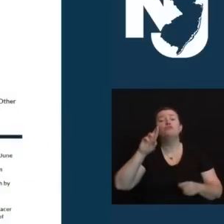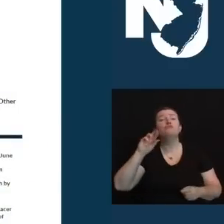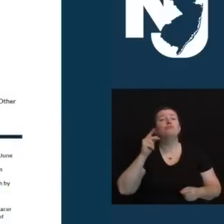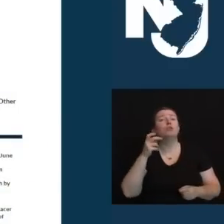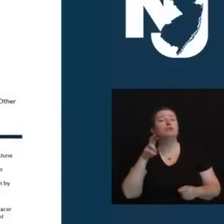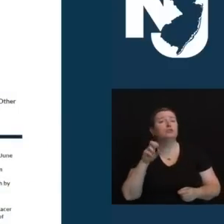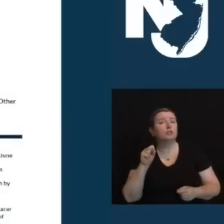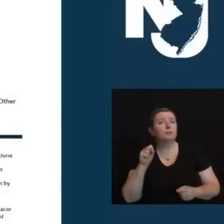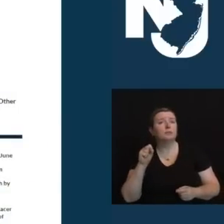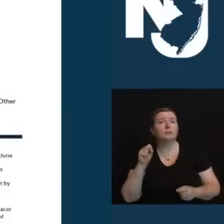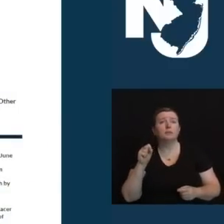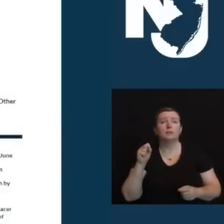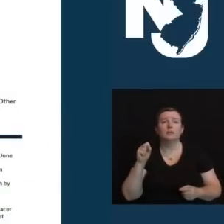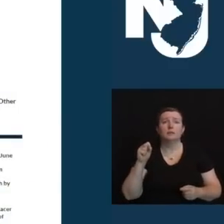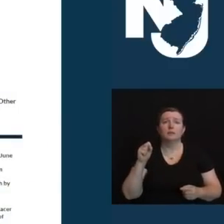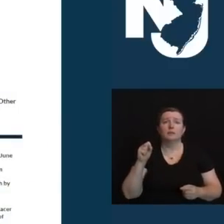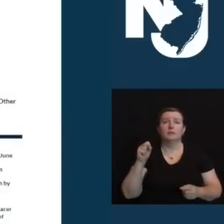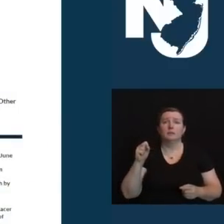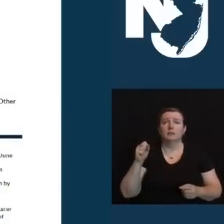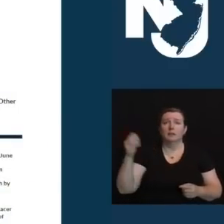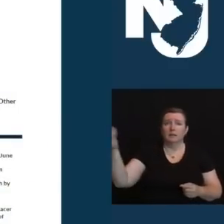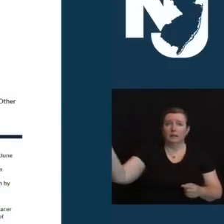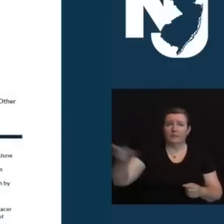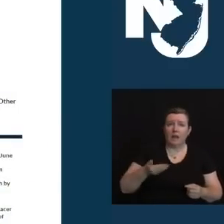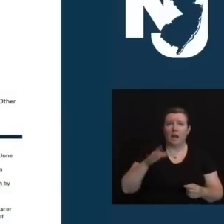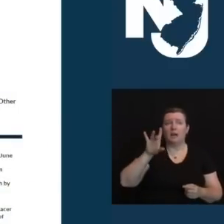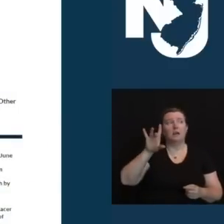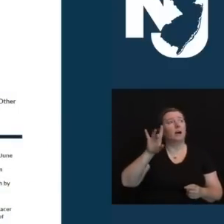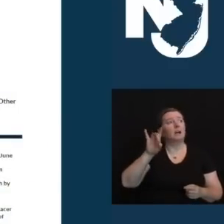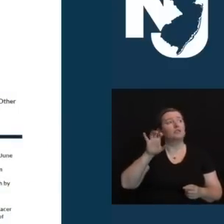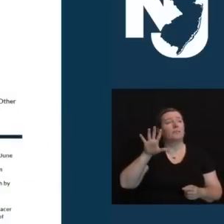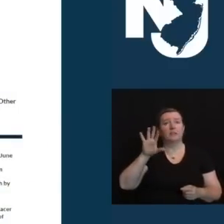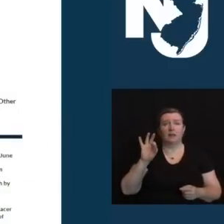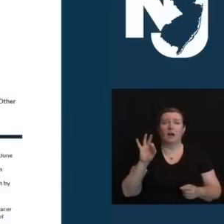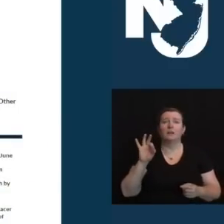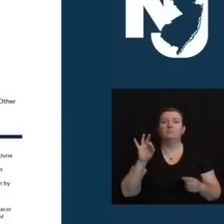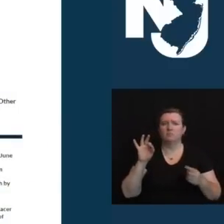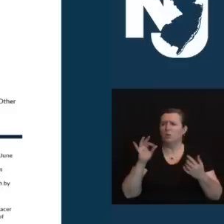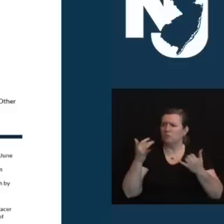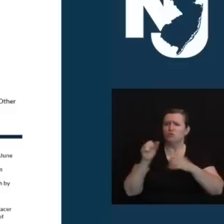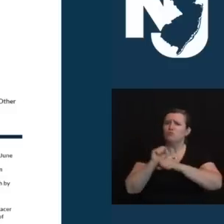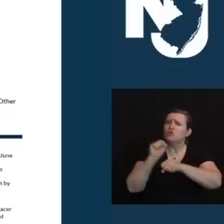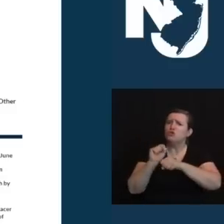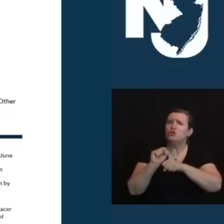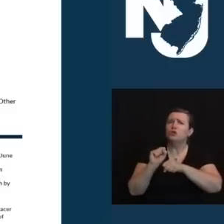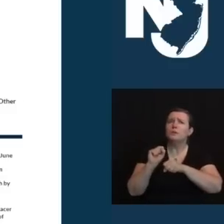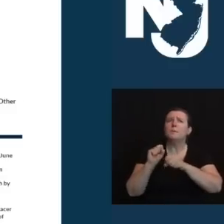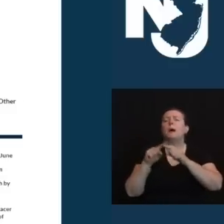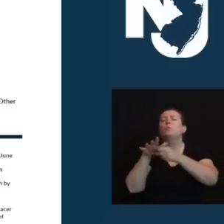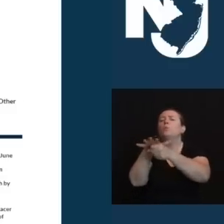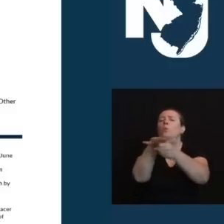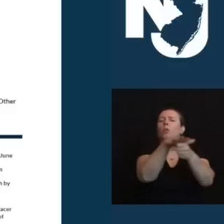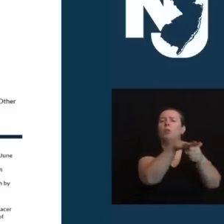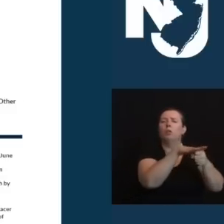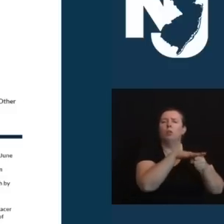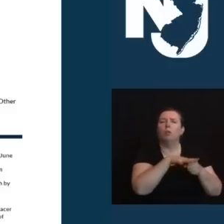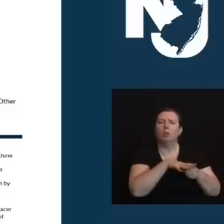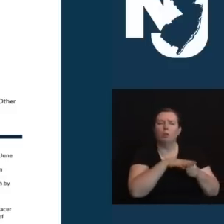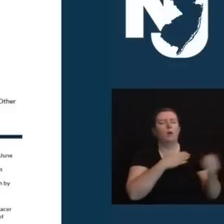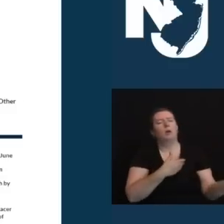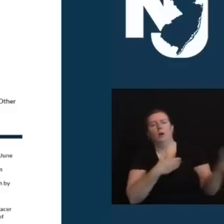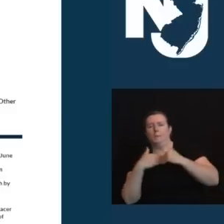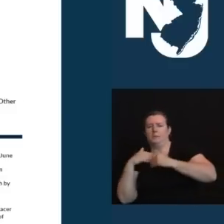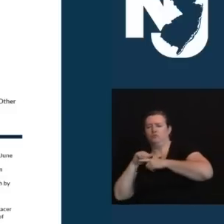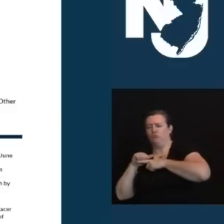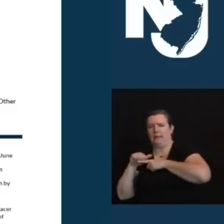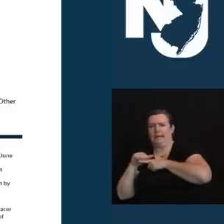has invited 859 current local public health workers to be trained on the ComCare reporting